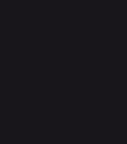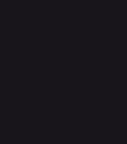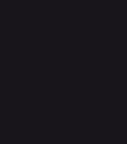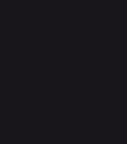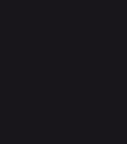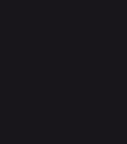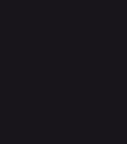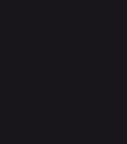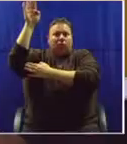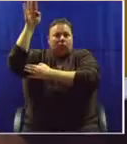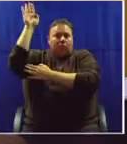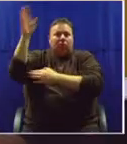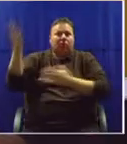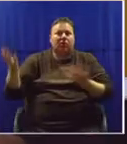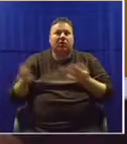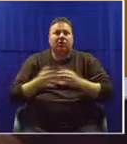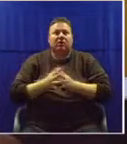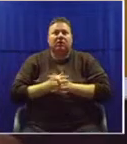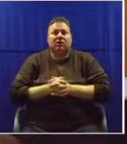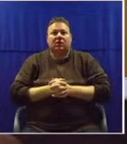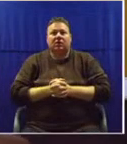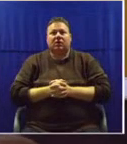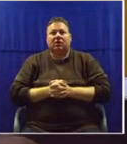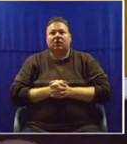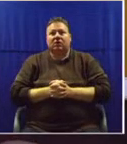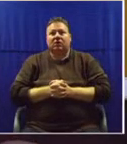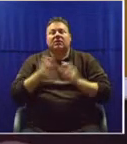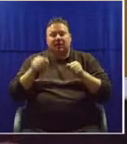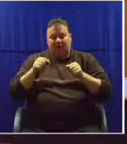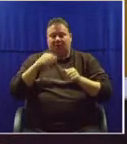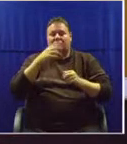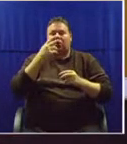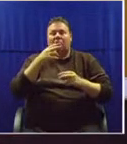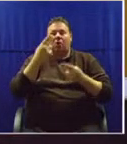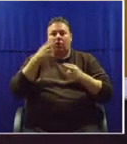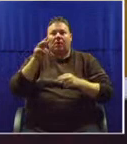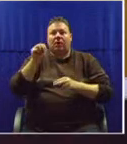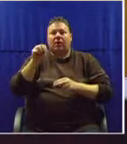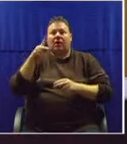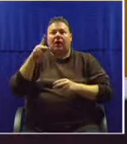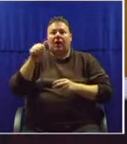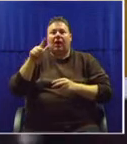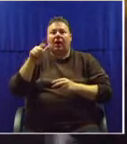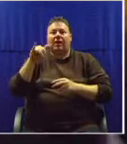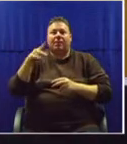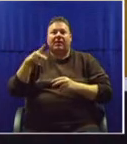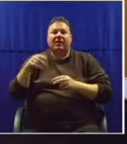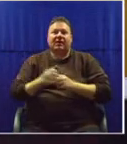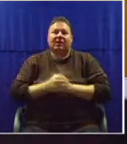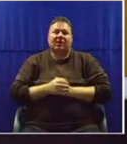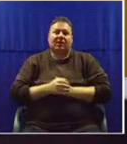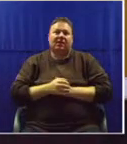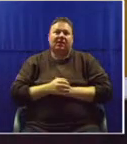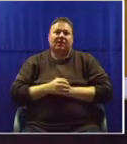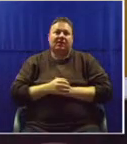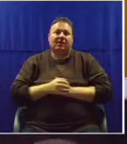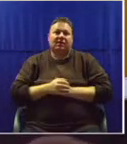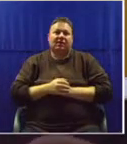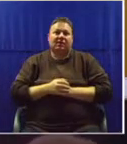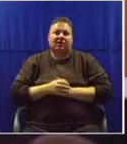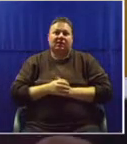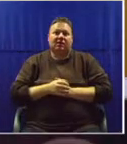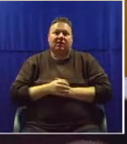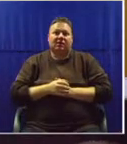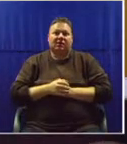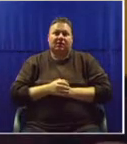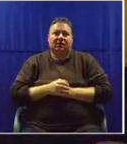called order here. Okay, Honorable Mkhali. Honorable Tambo. I took my time, Speaker. to explain. You took your time and I took my time